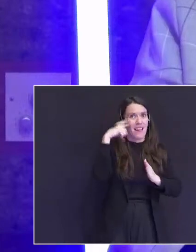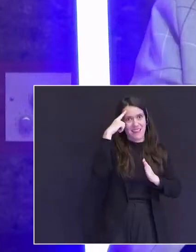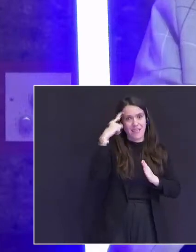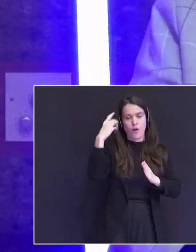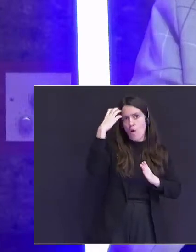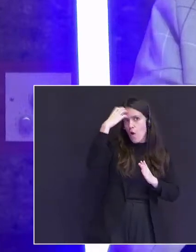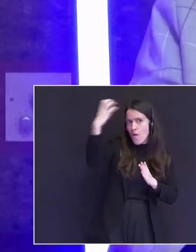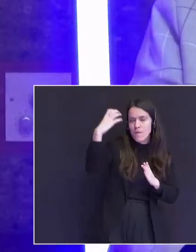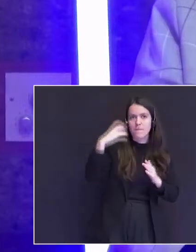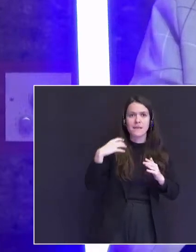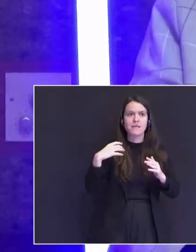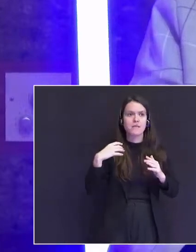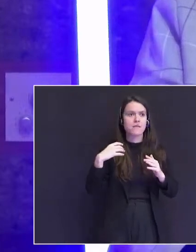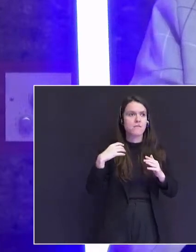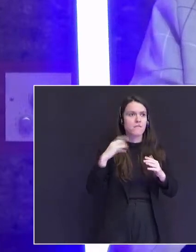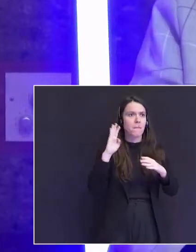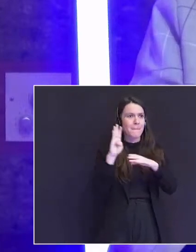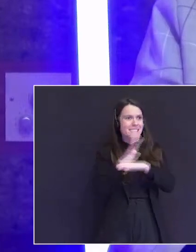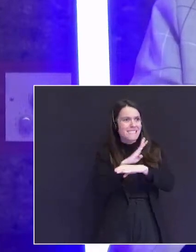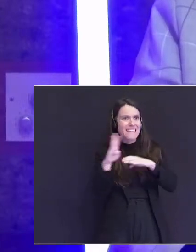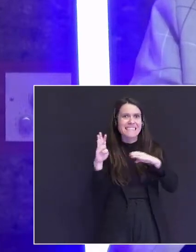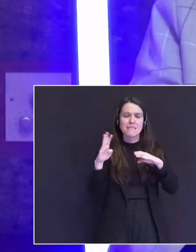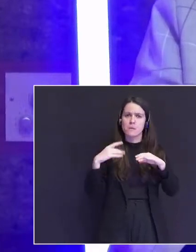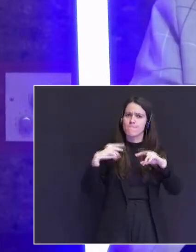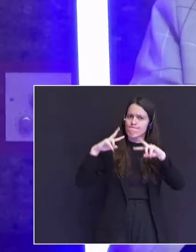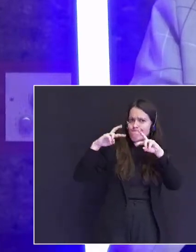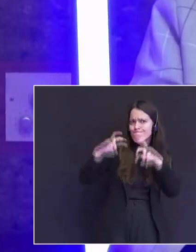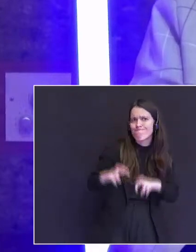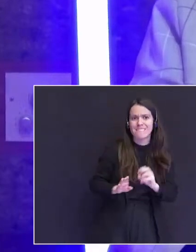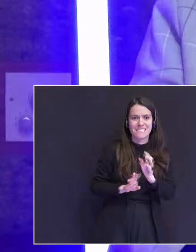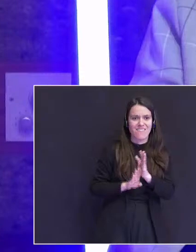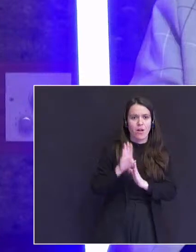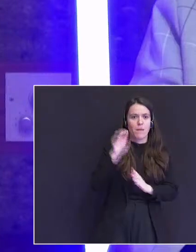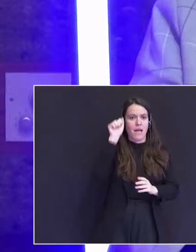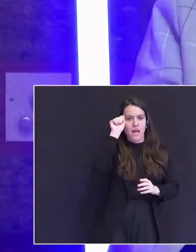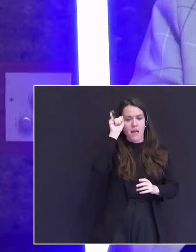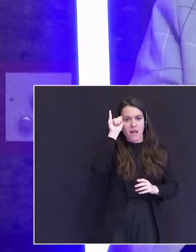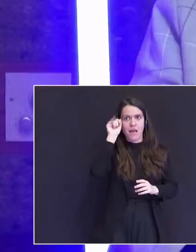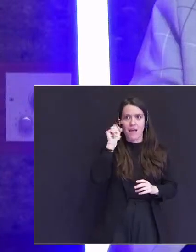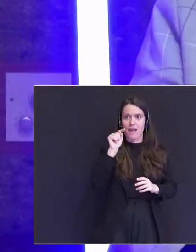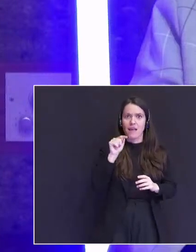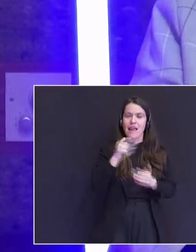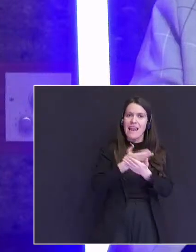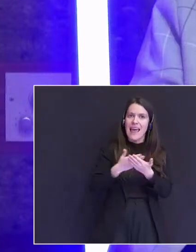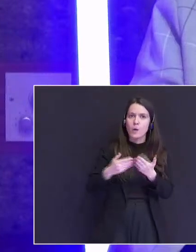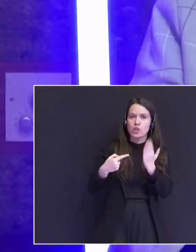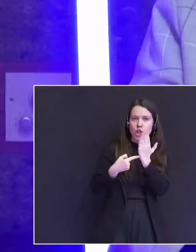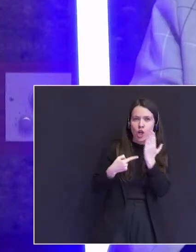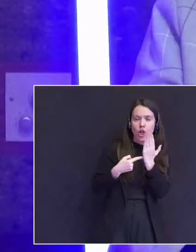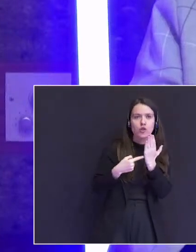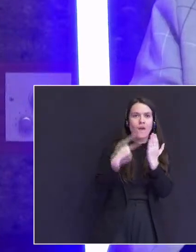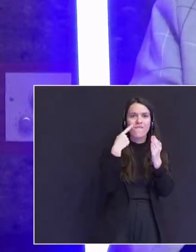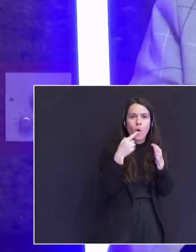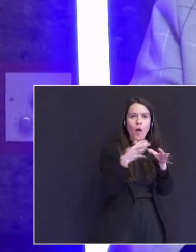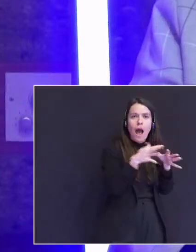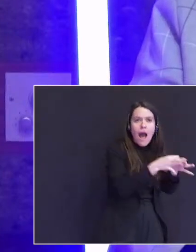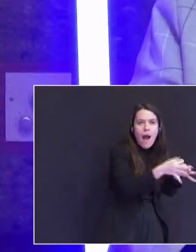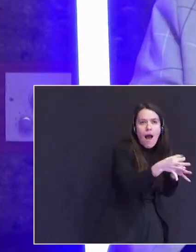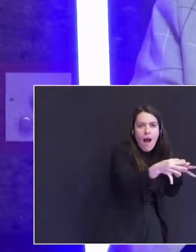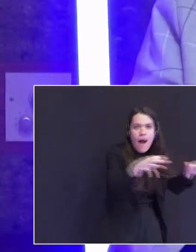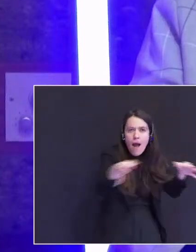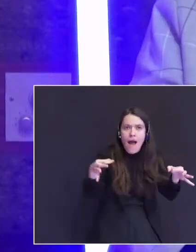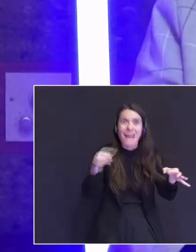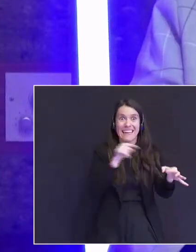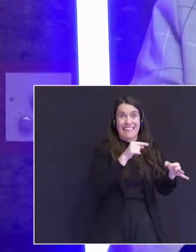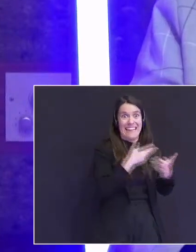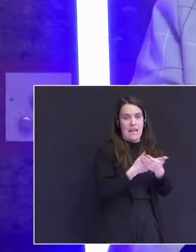institute, and industry leaders should prioritize the development of AI-driven language technology for underrepresented language. And so